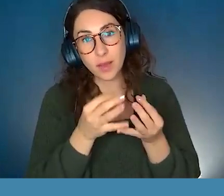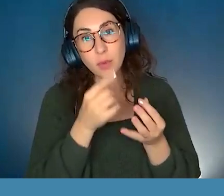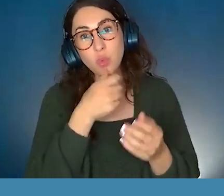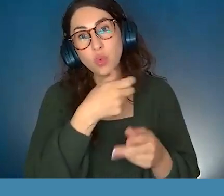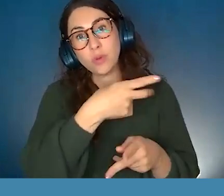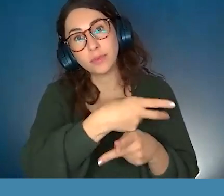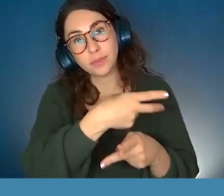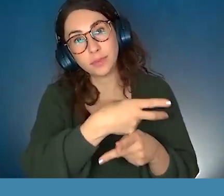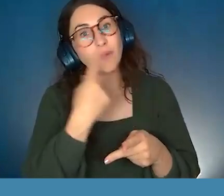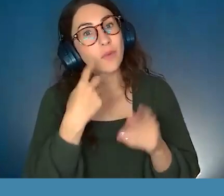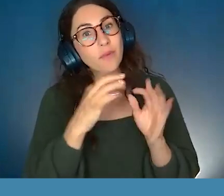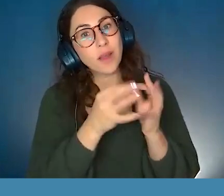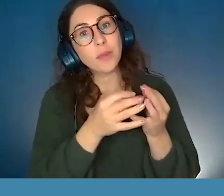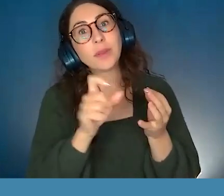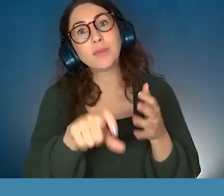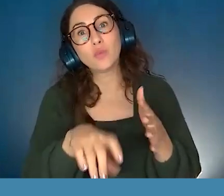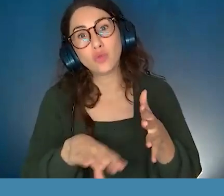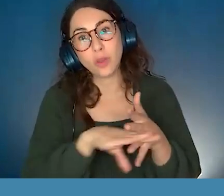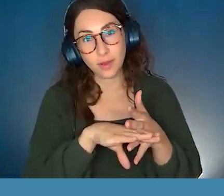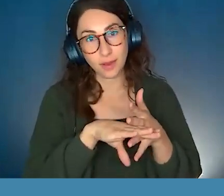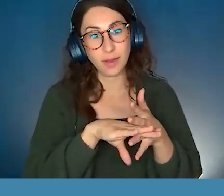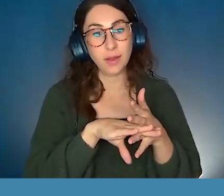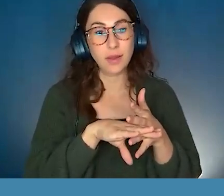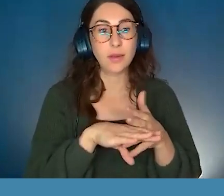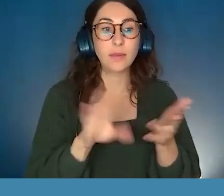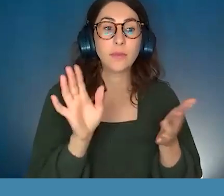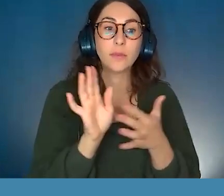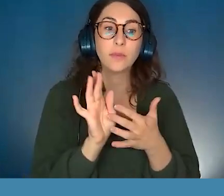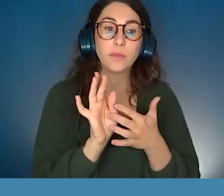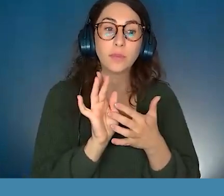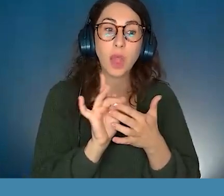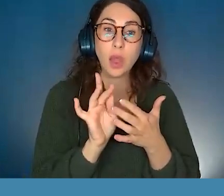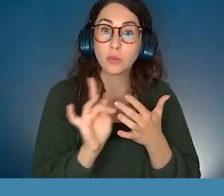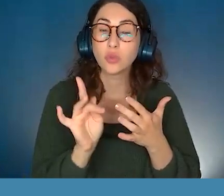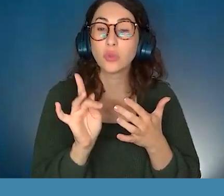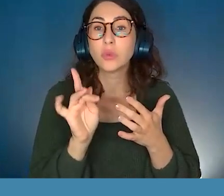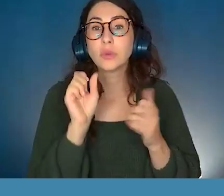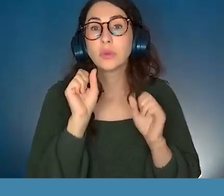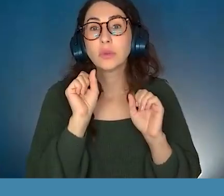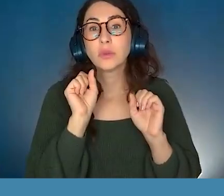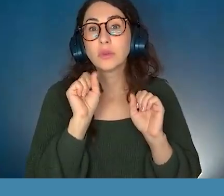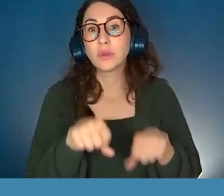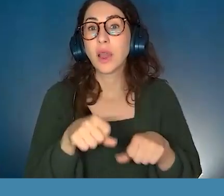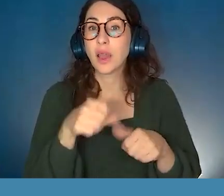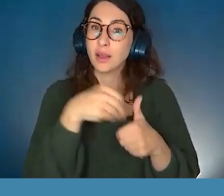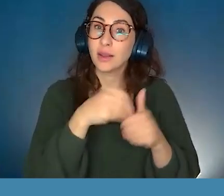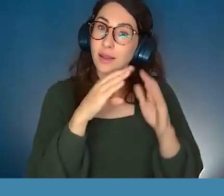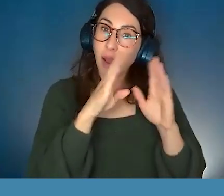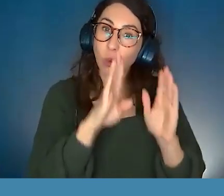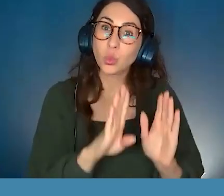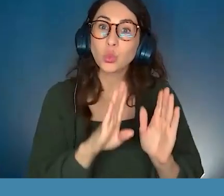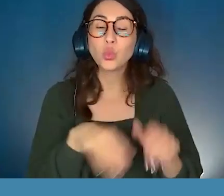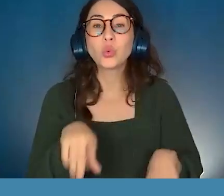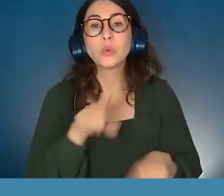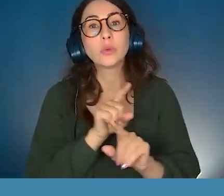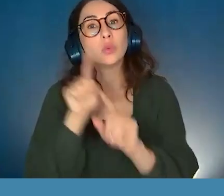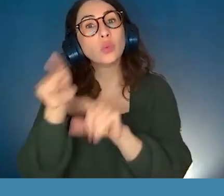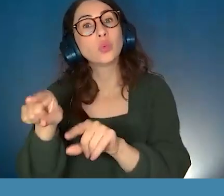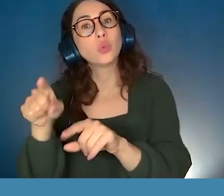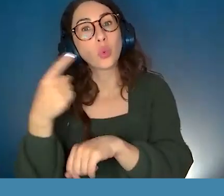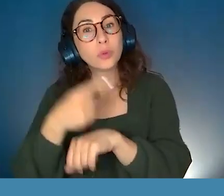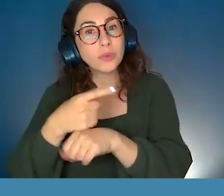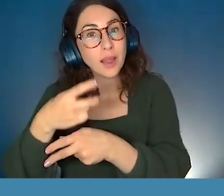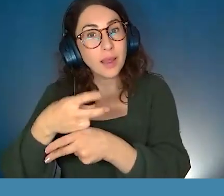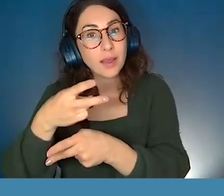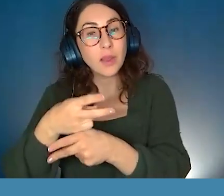bit of a break, we can say. There are options for residential respite care, there's some daycare, there's some in-home